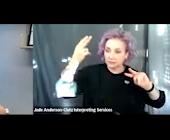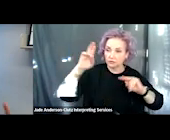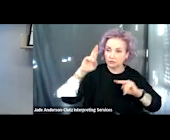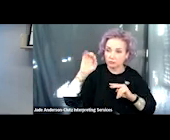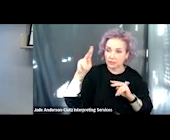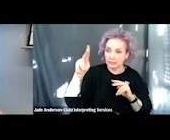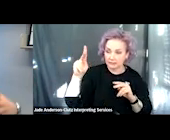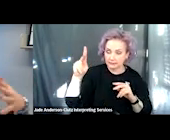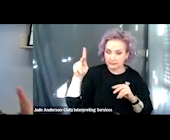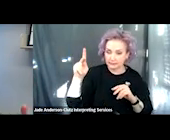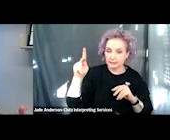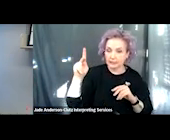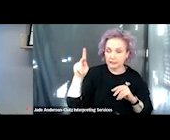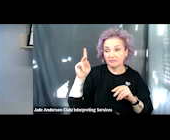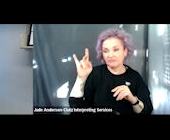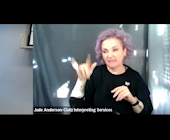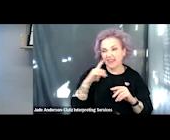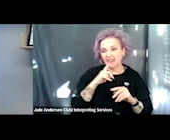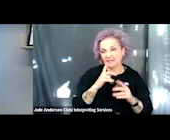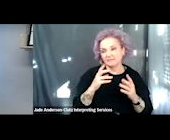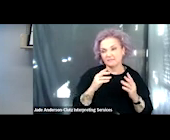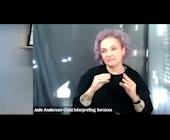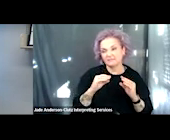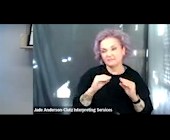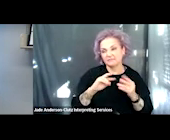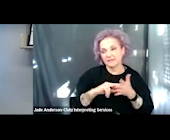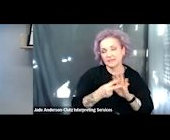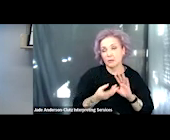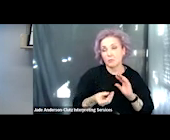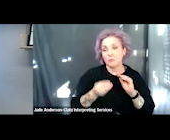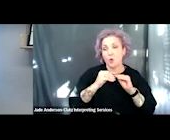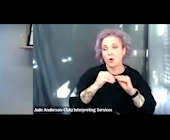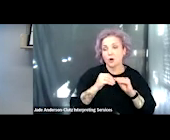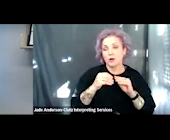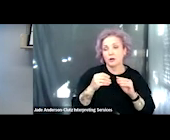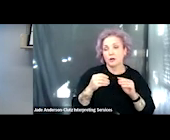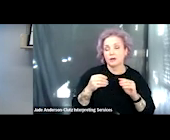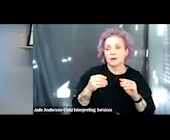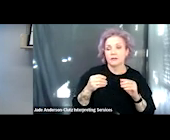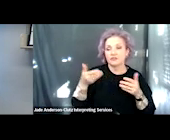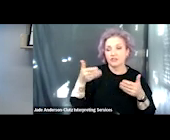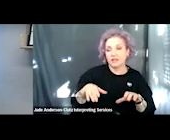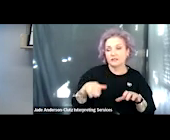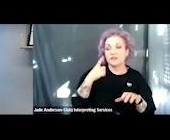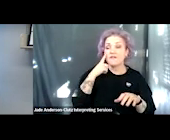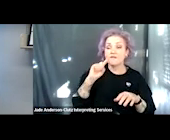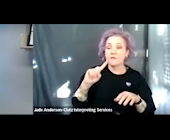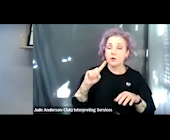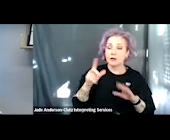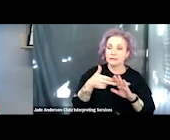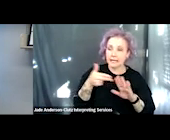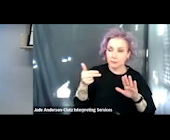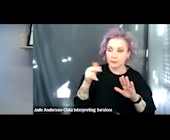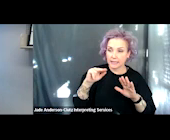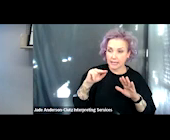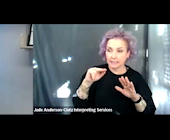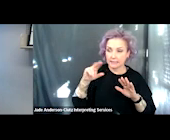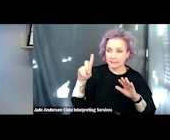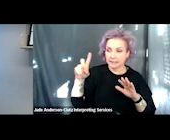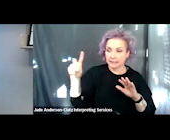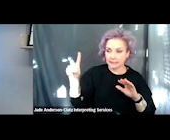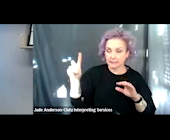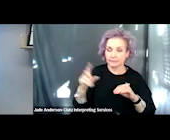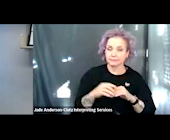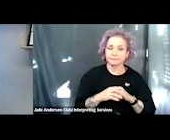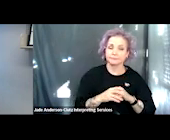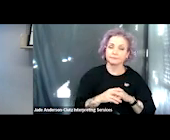that I didn't actually cover in the tables, is that now the studies have moved on, or not moved on completely,